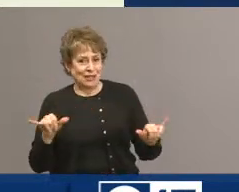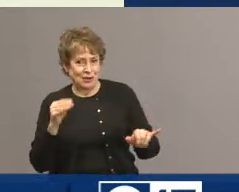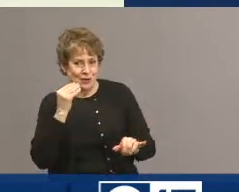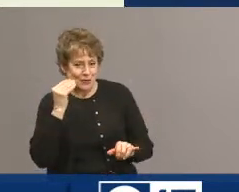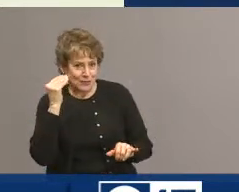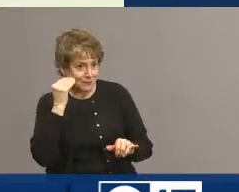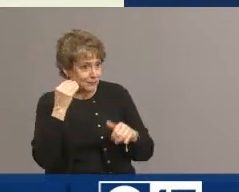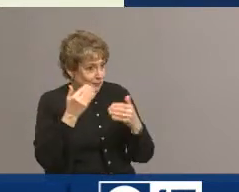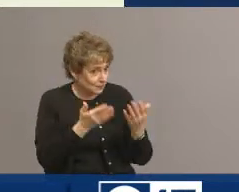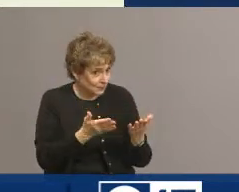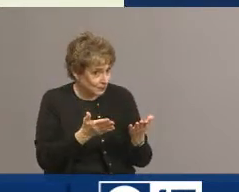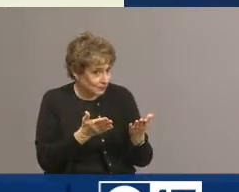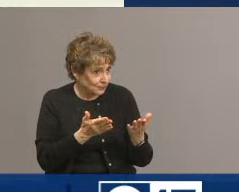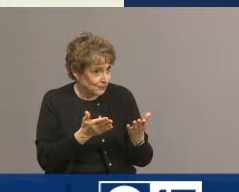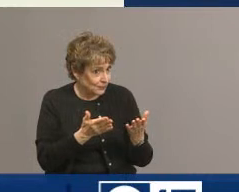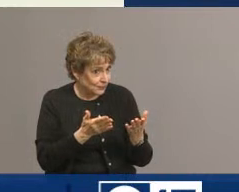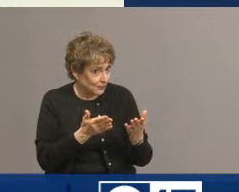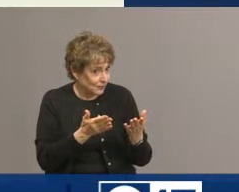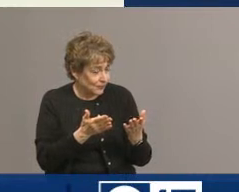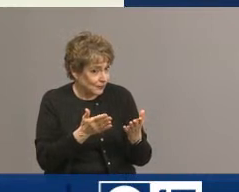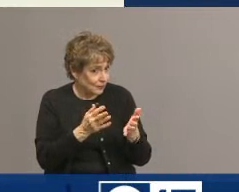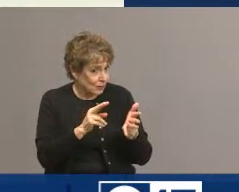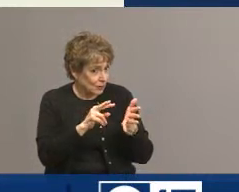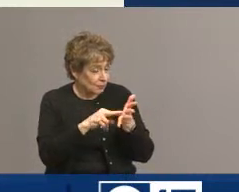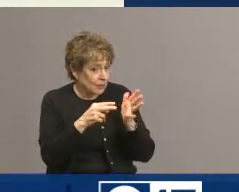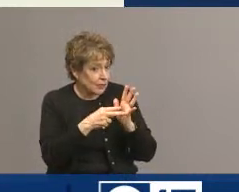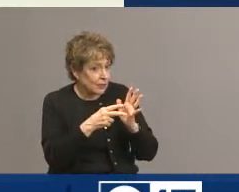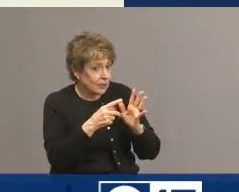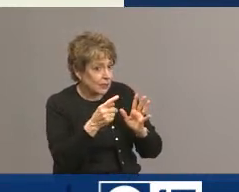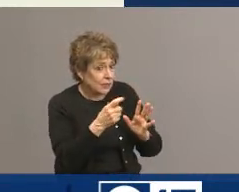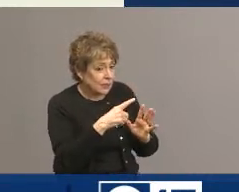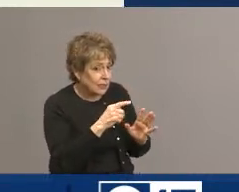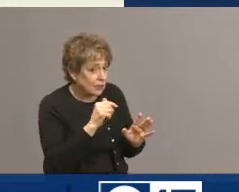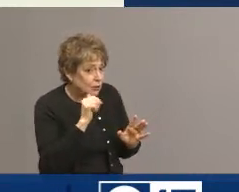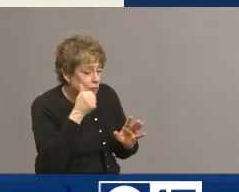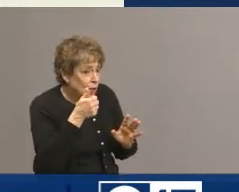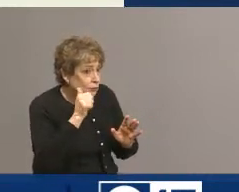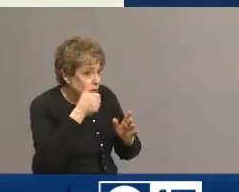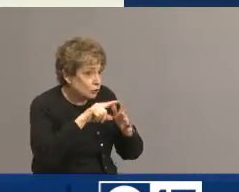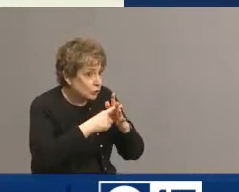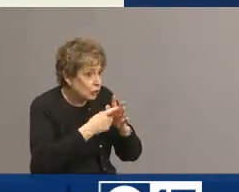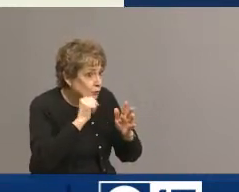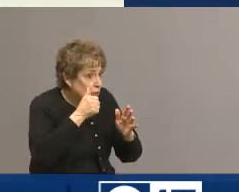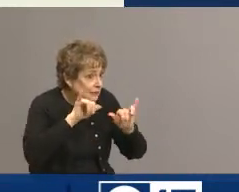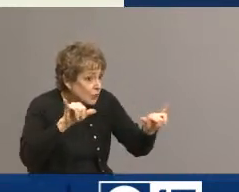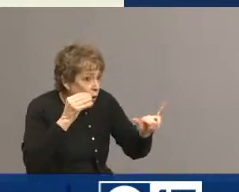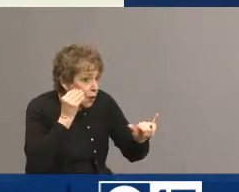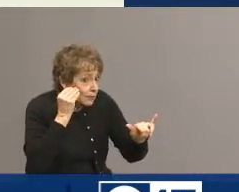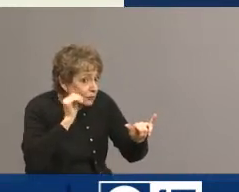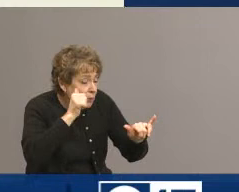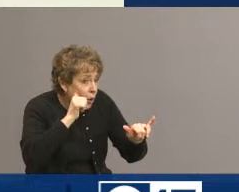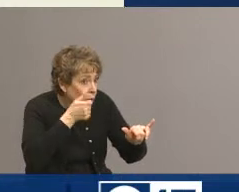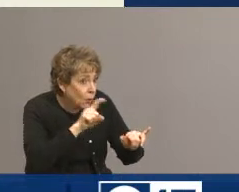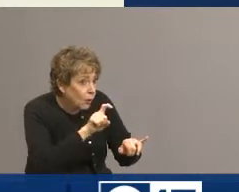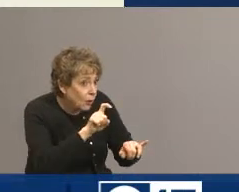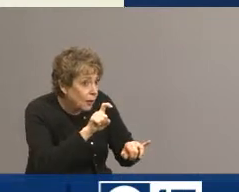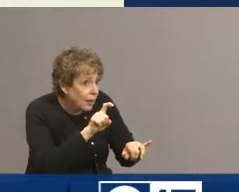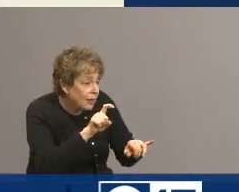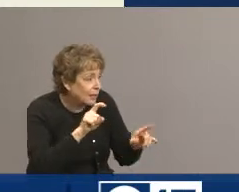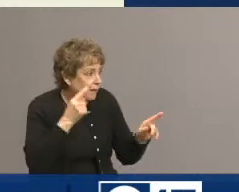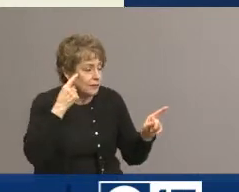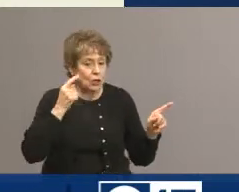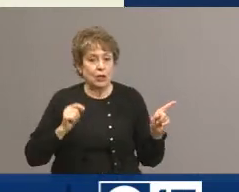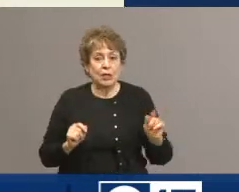there is an additional set of problems, and we solve them in their turn. So the humility of this is to not guess